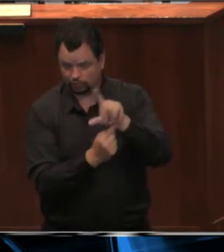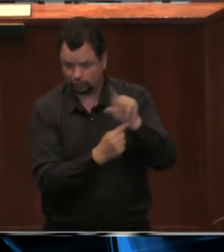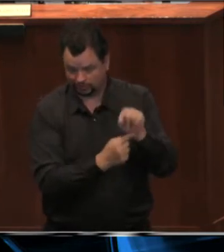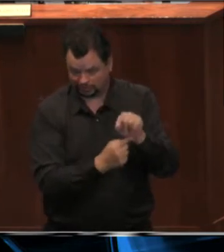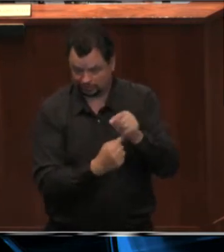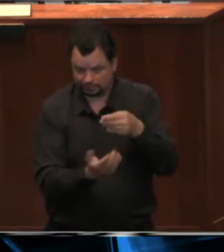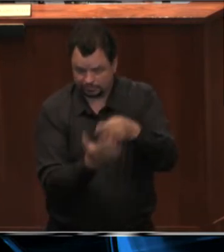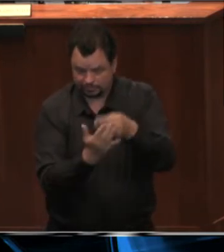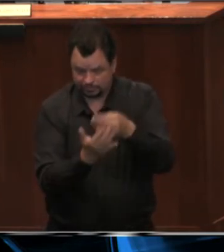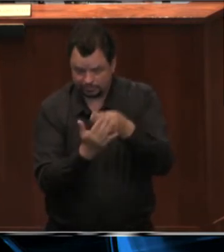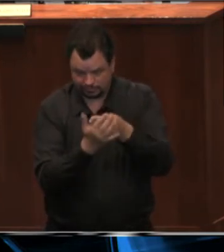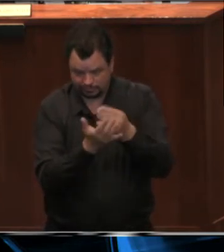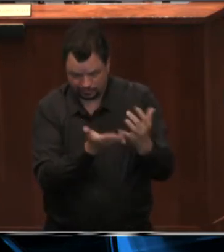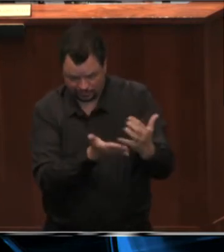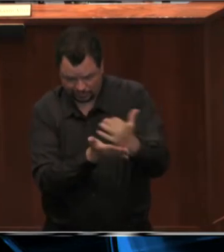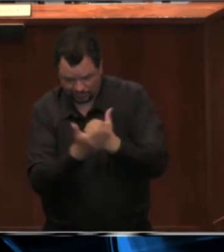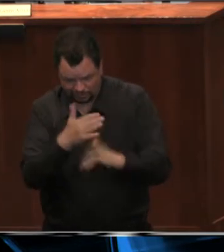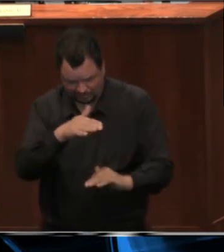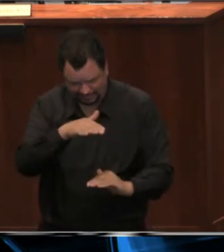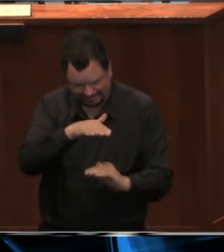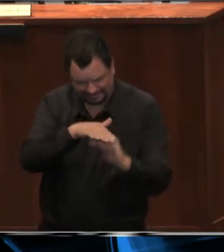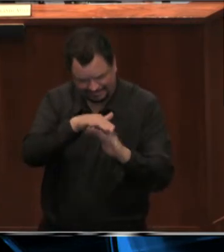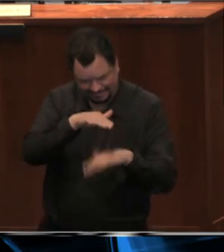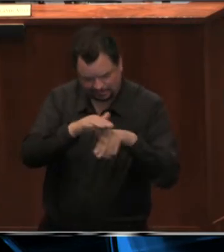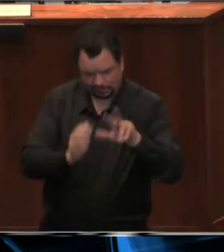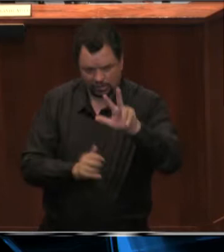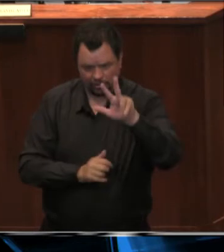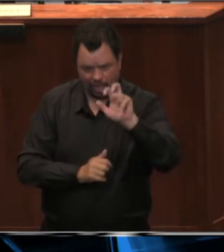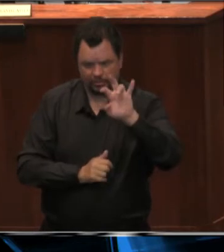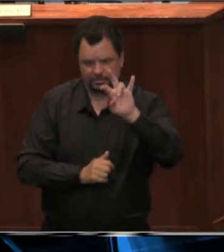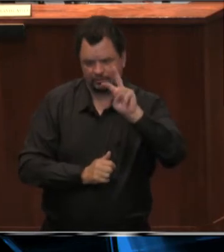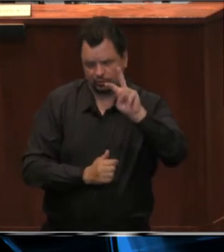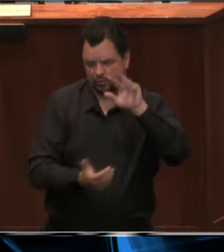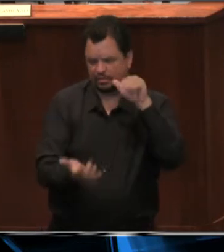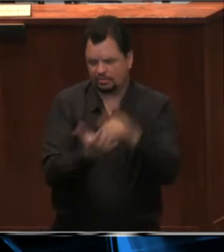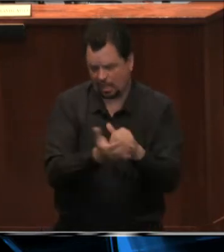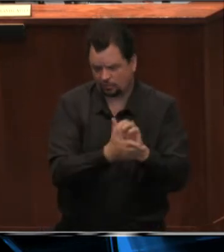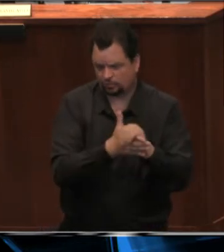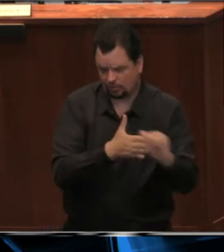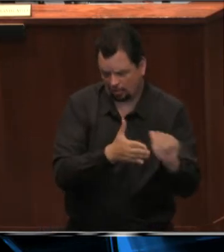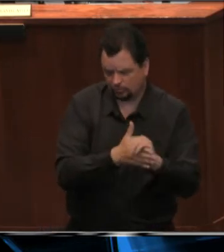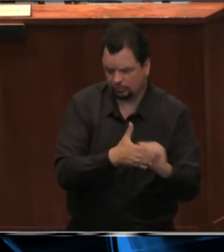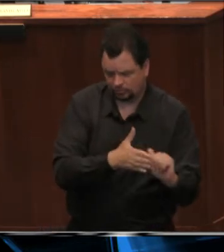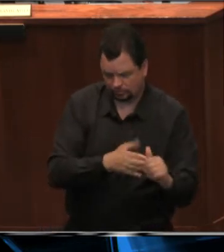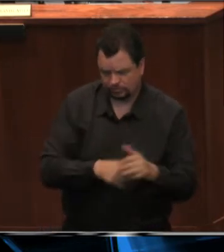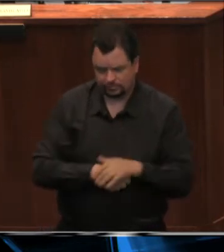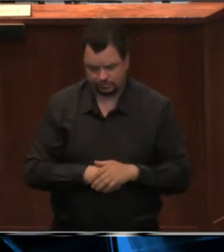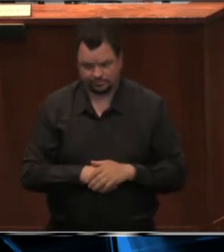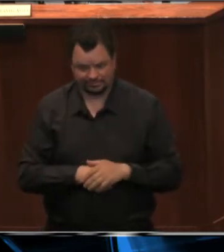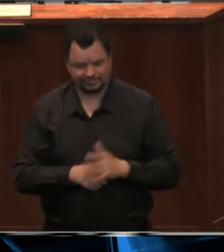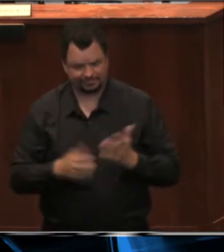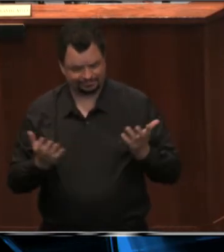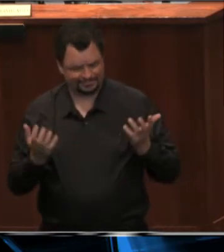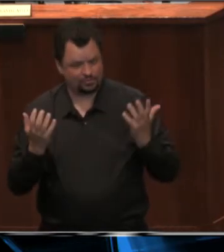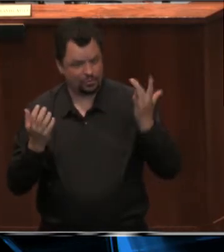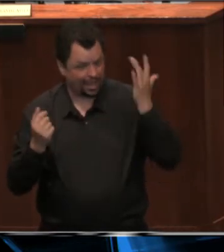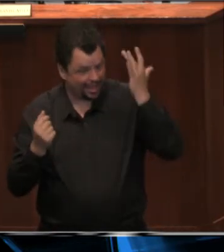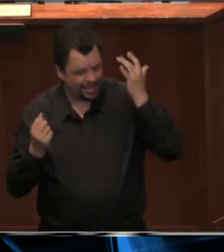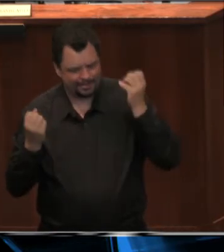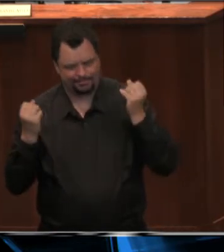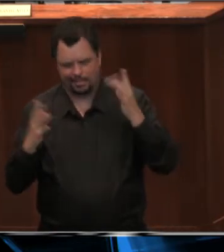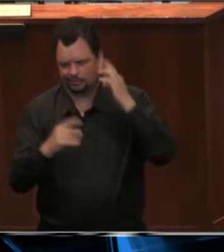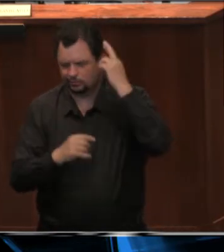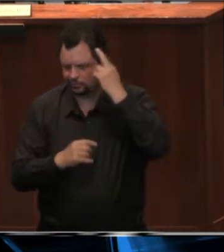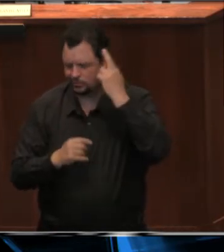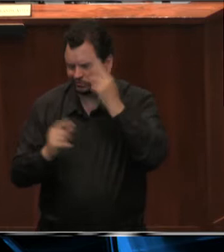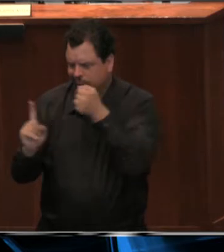by $372,000. Again, I'll repeat some things that I've repeated the last few months. This is not something that we're concerned about